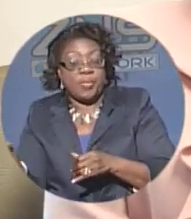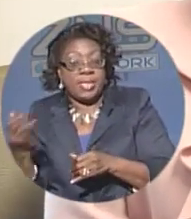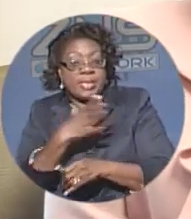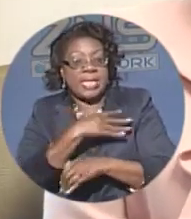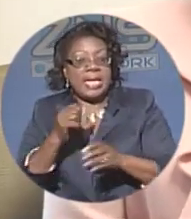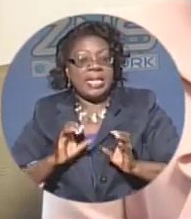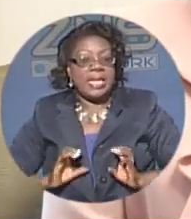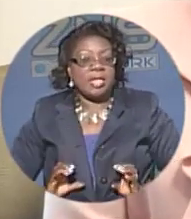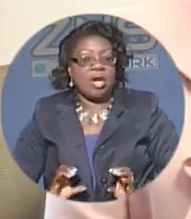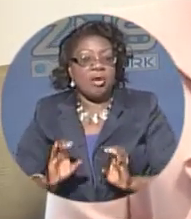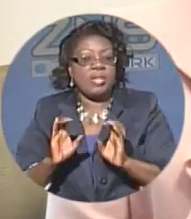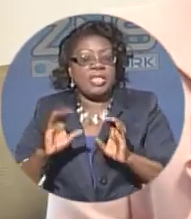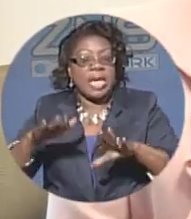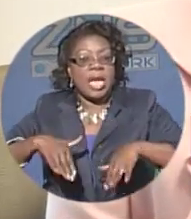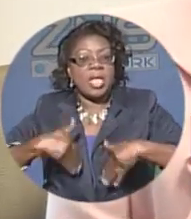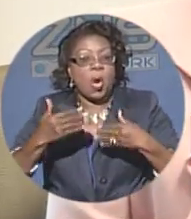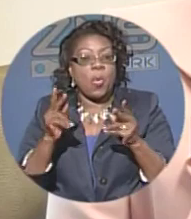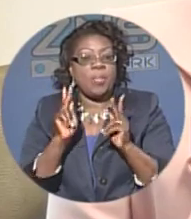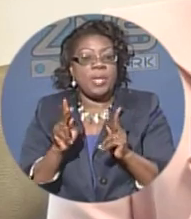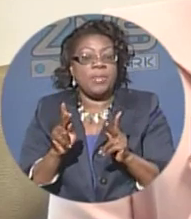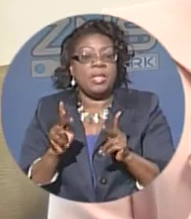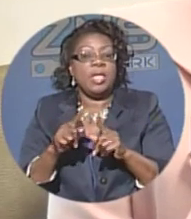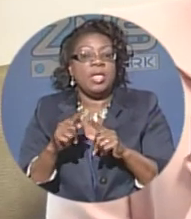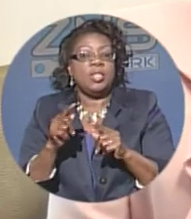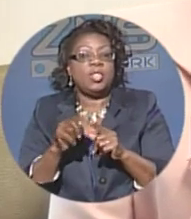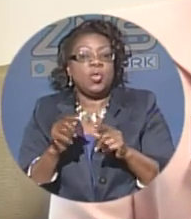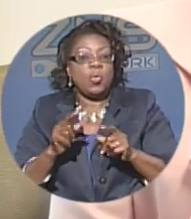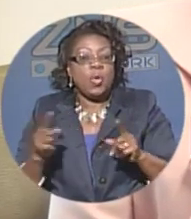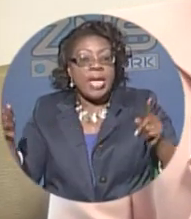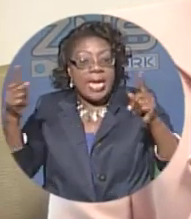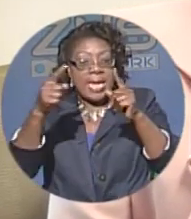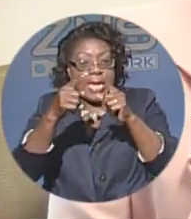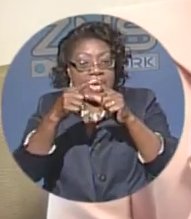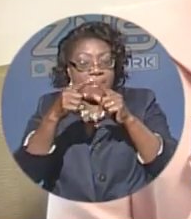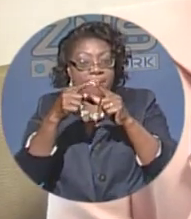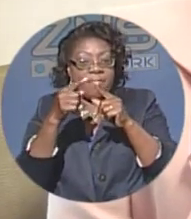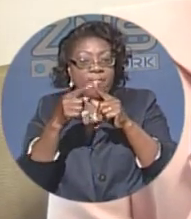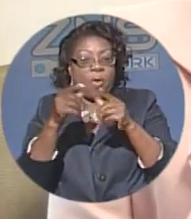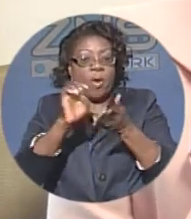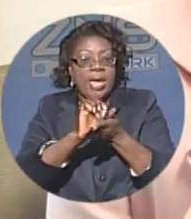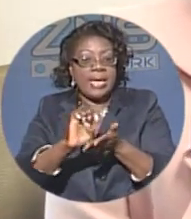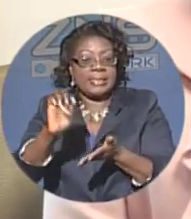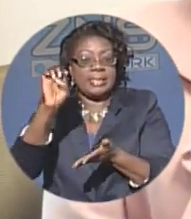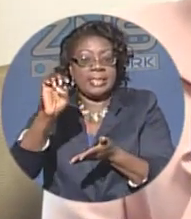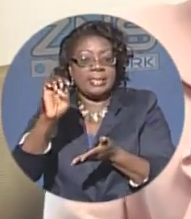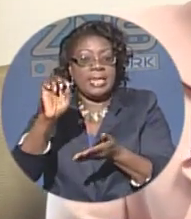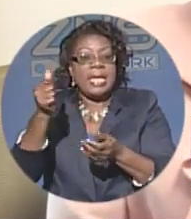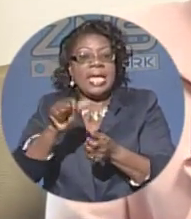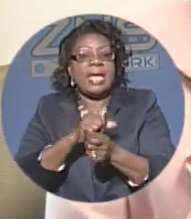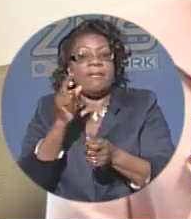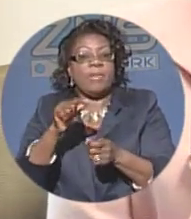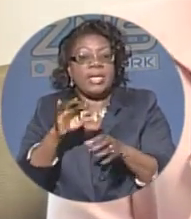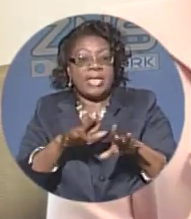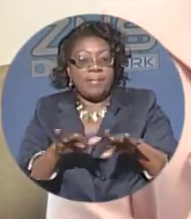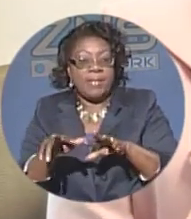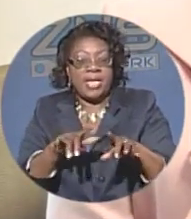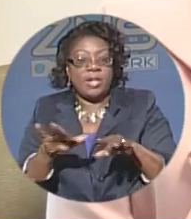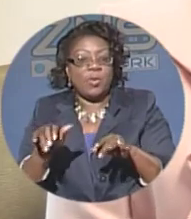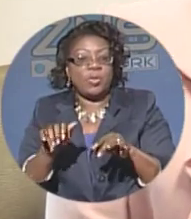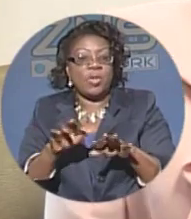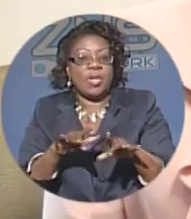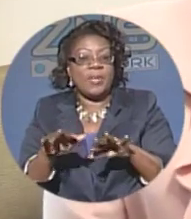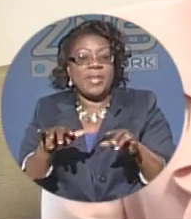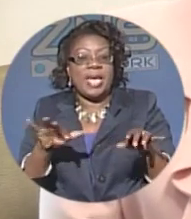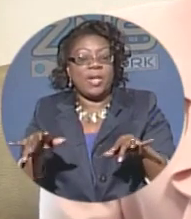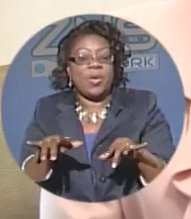and encouraging our young people to aim for excellence. Everybody can play a note. On the